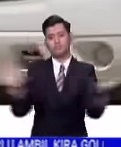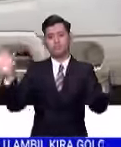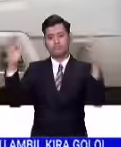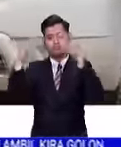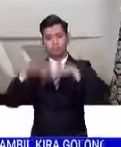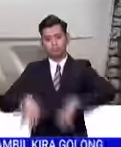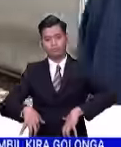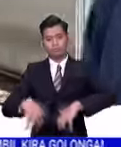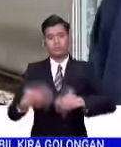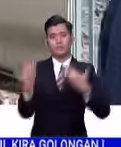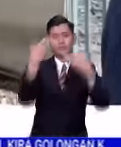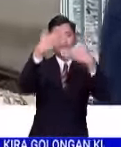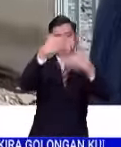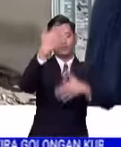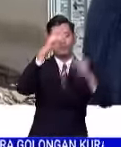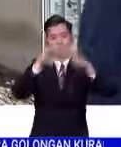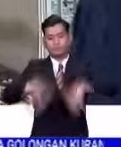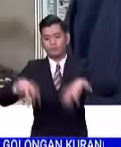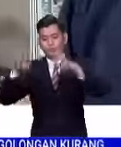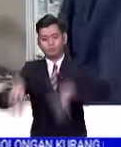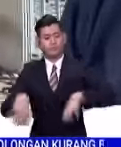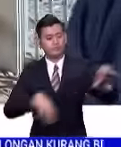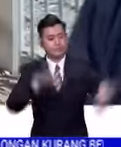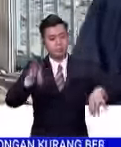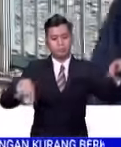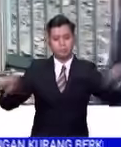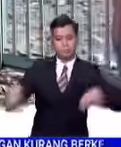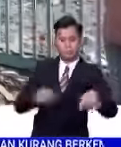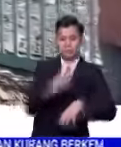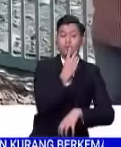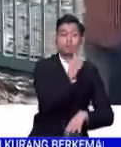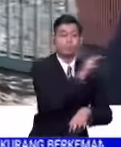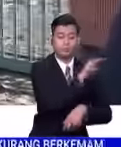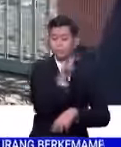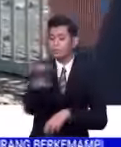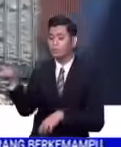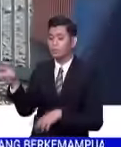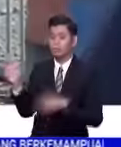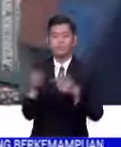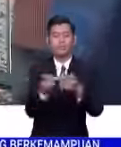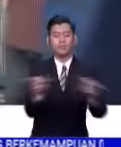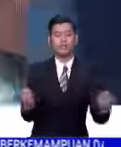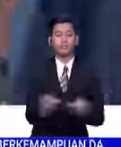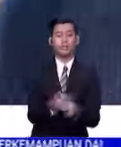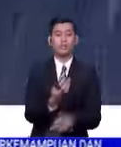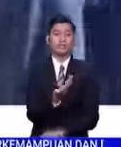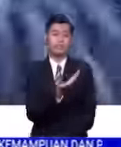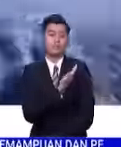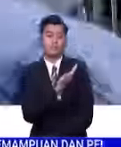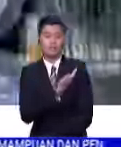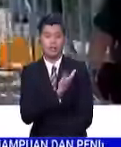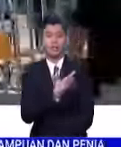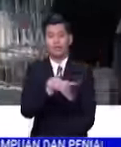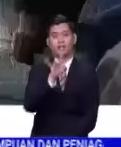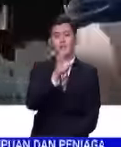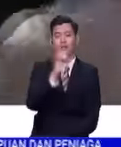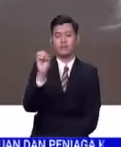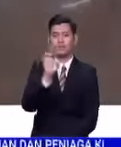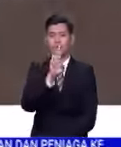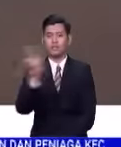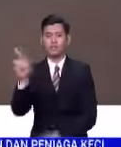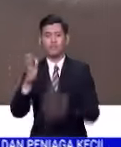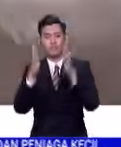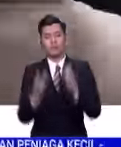Malah sisa-sisa runtuhan dapat dilihat di seluruh kawasan Gaza. Selain itu, 800,000 penduduk dilaporkan tidak